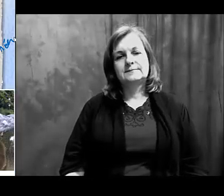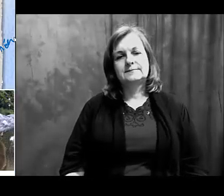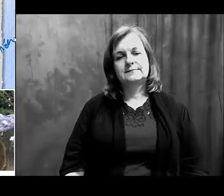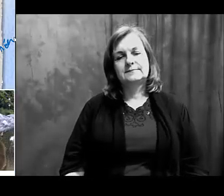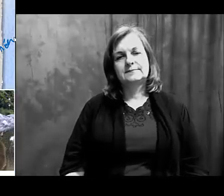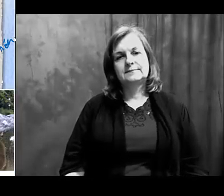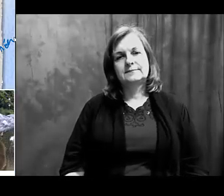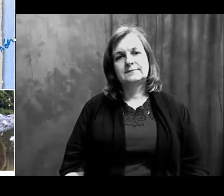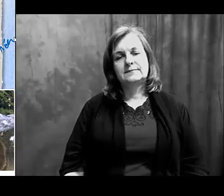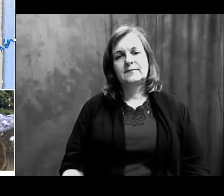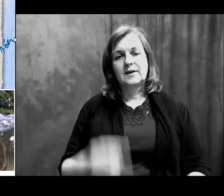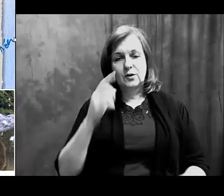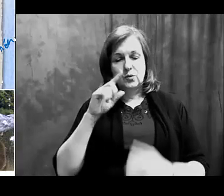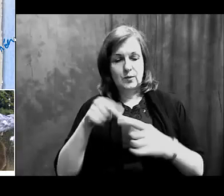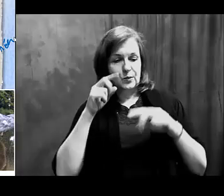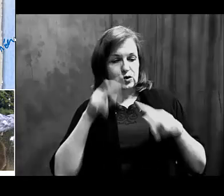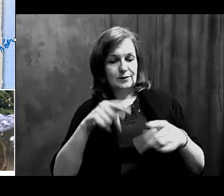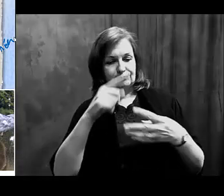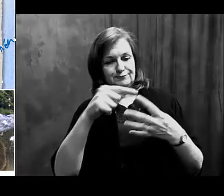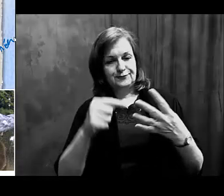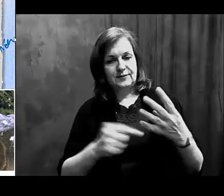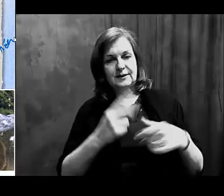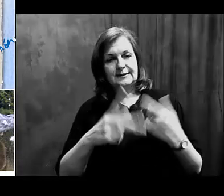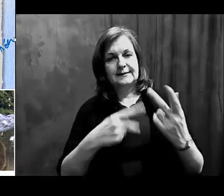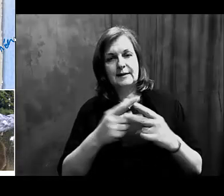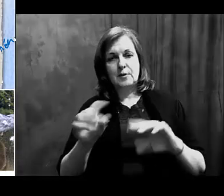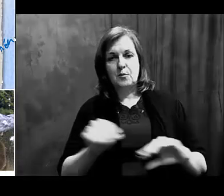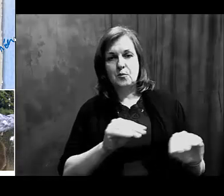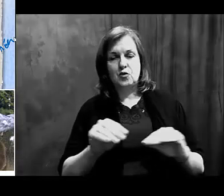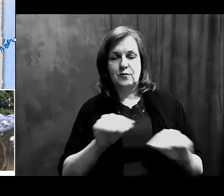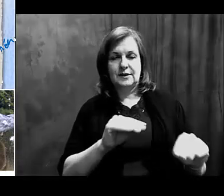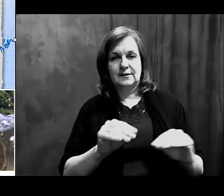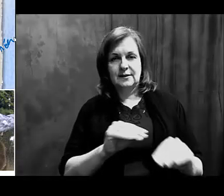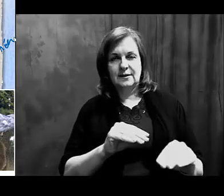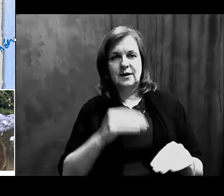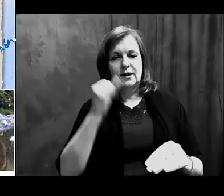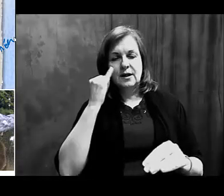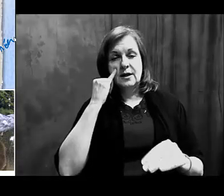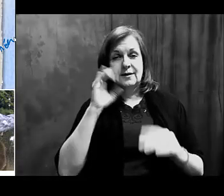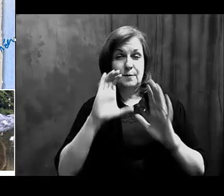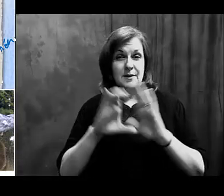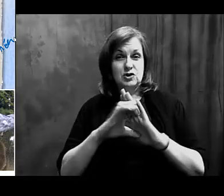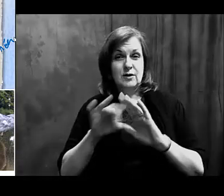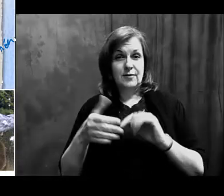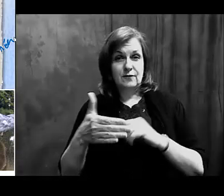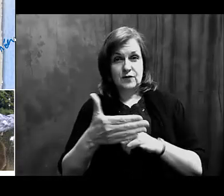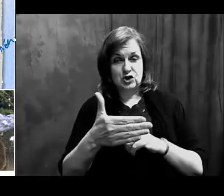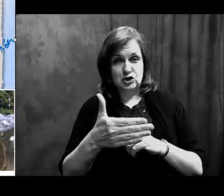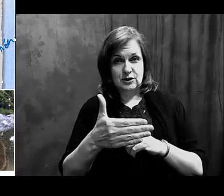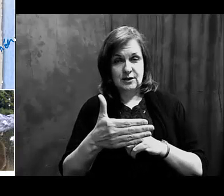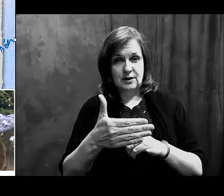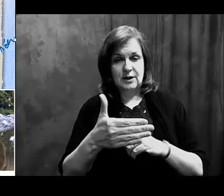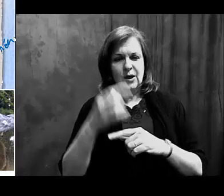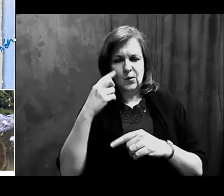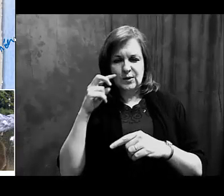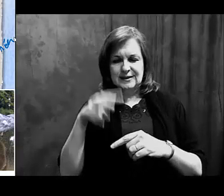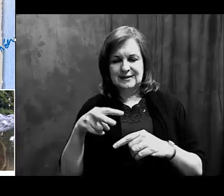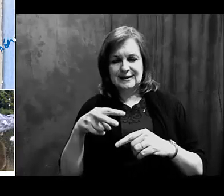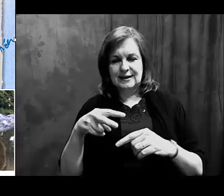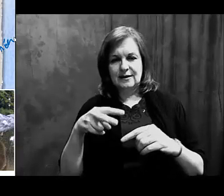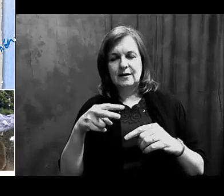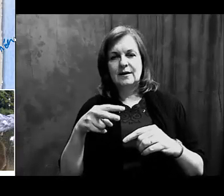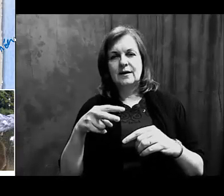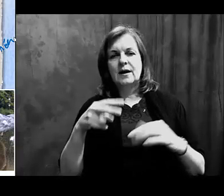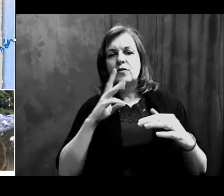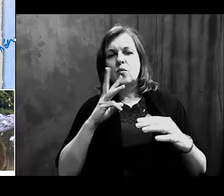So when we look at these different taxis kinds of movements, so if we look at the trout in the bottom corner here, we're actually looking